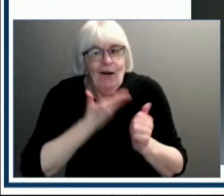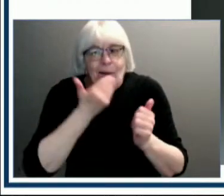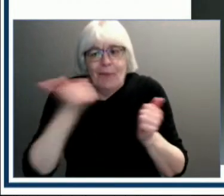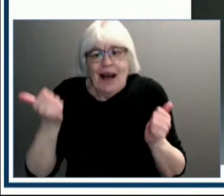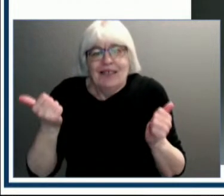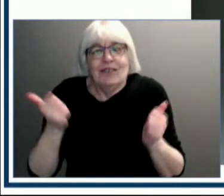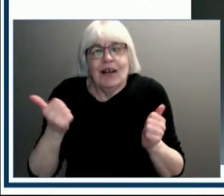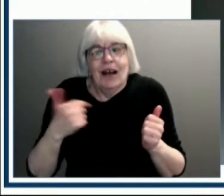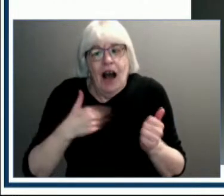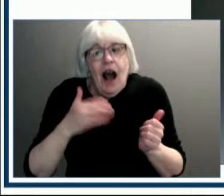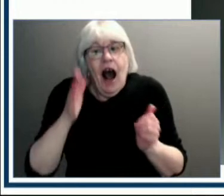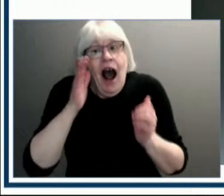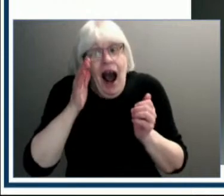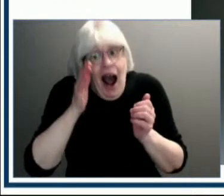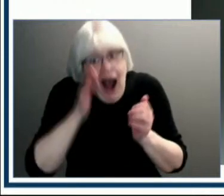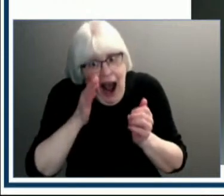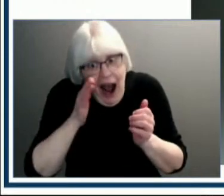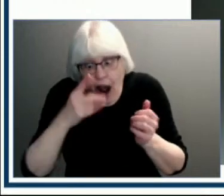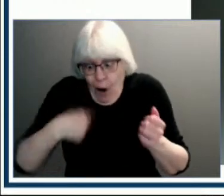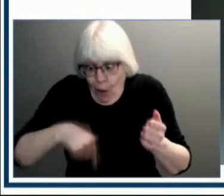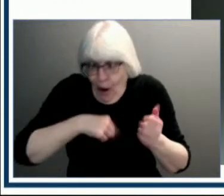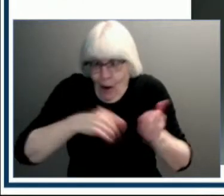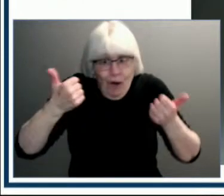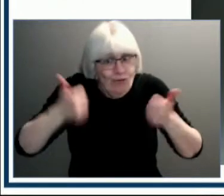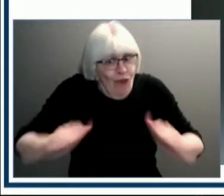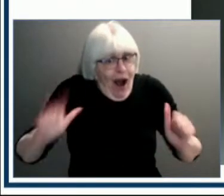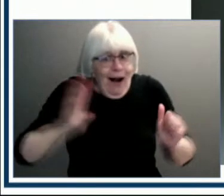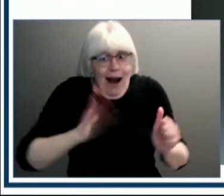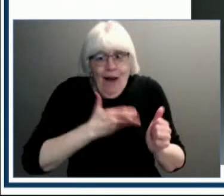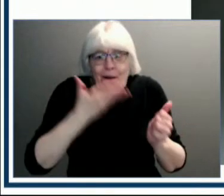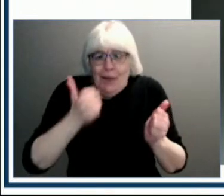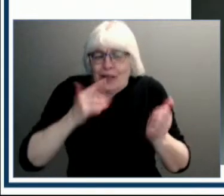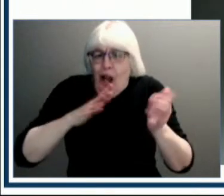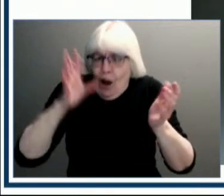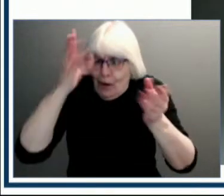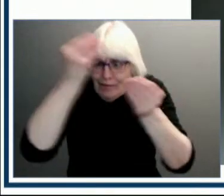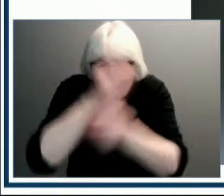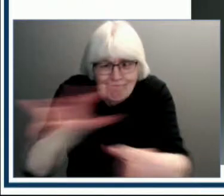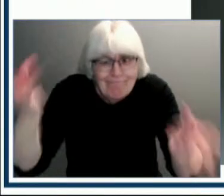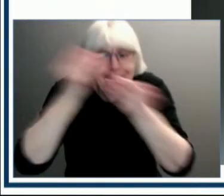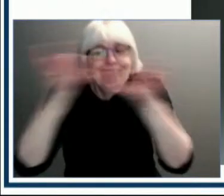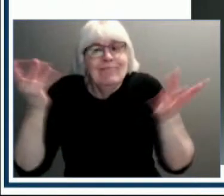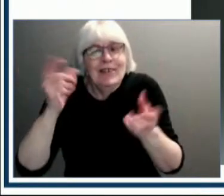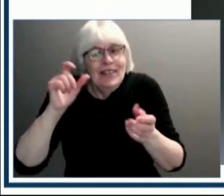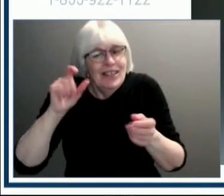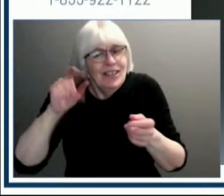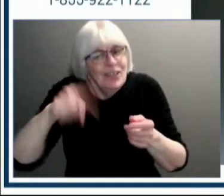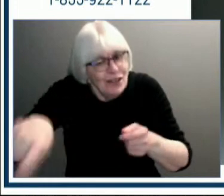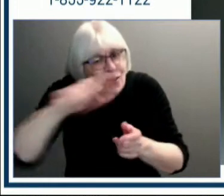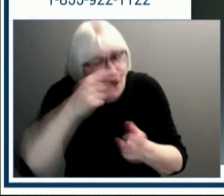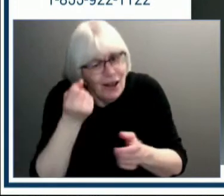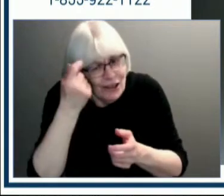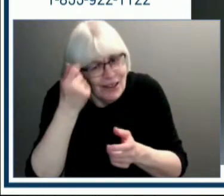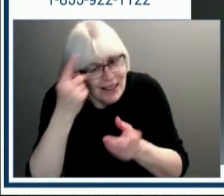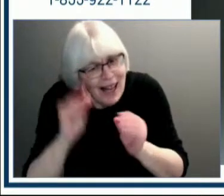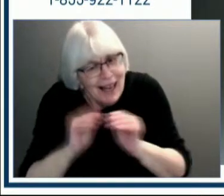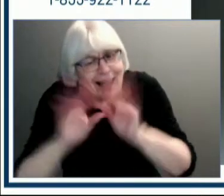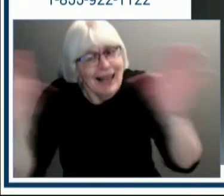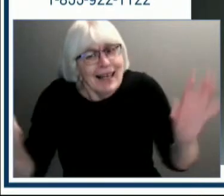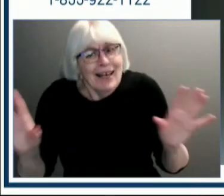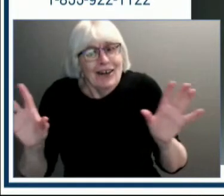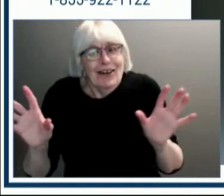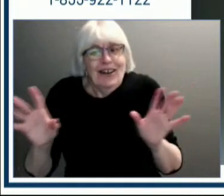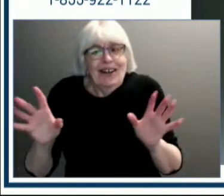sure information is available and understandable. And by continuing to be honest, continuing to rely on evidence and